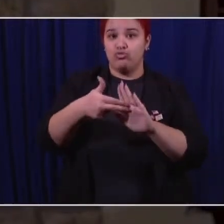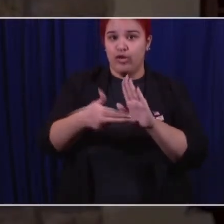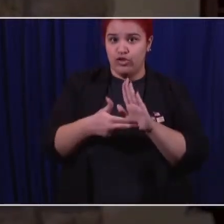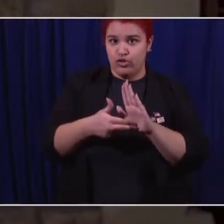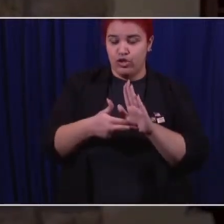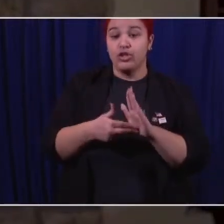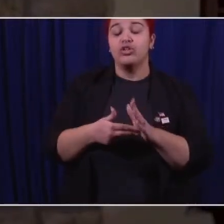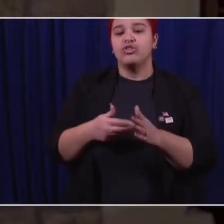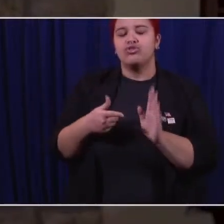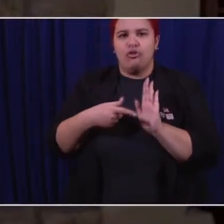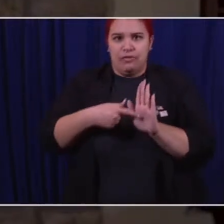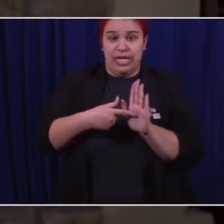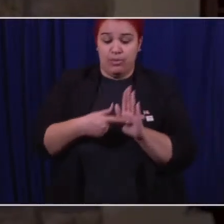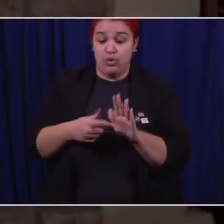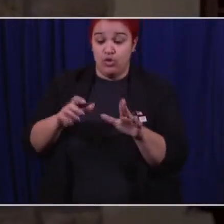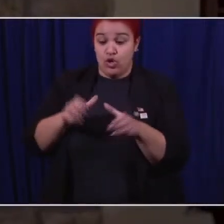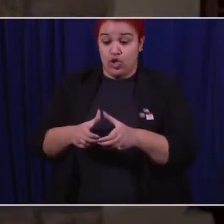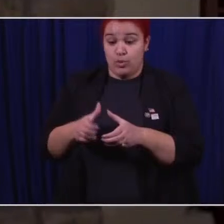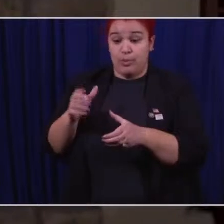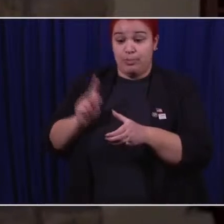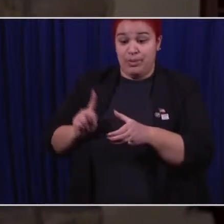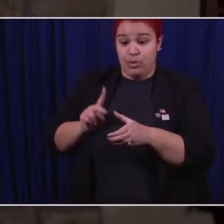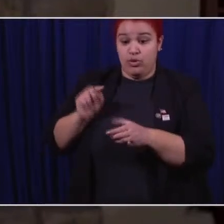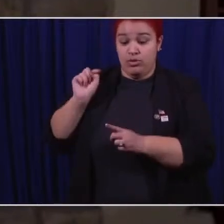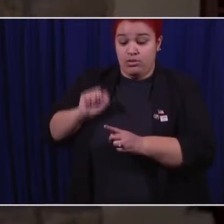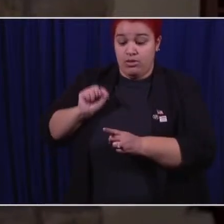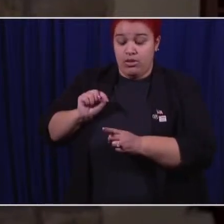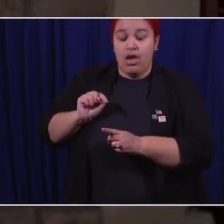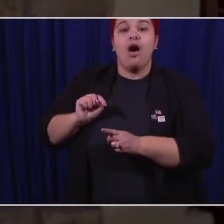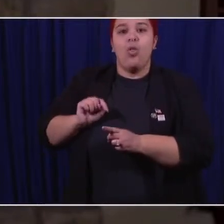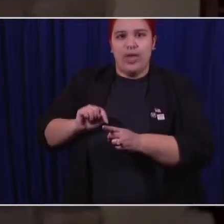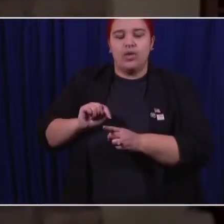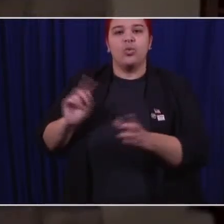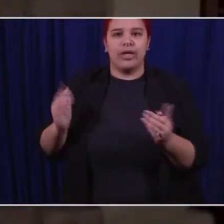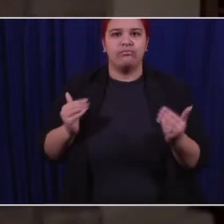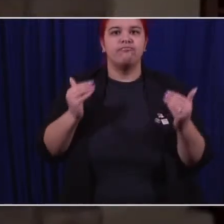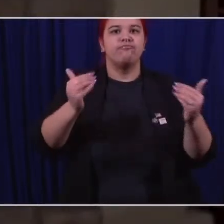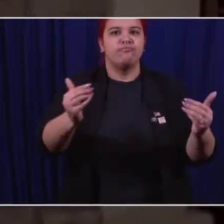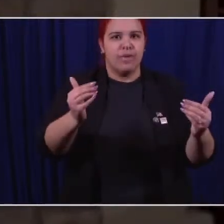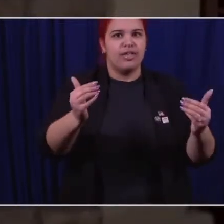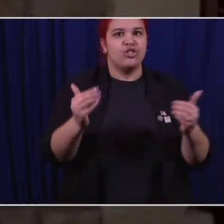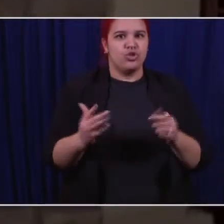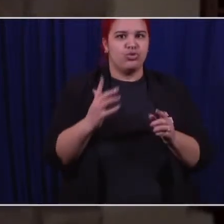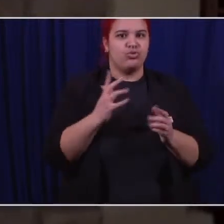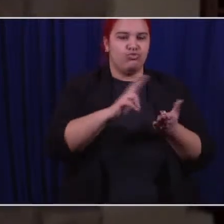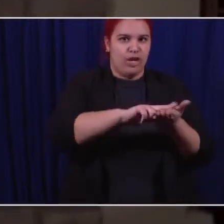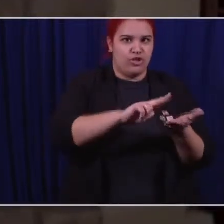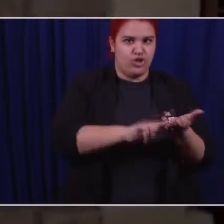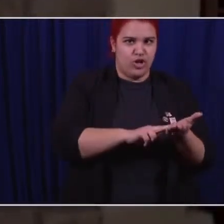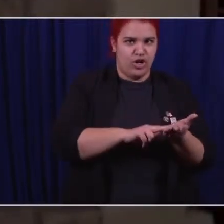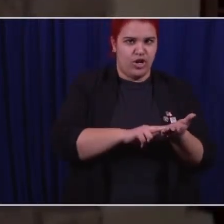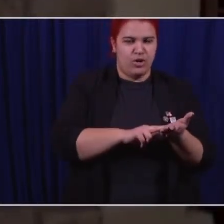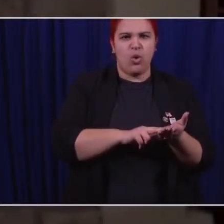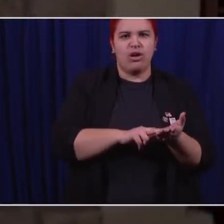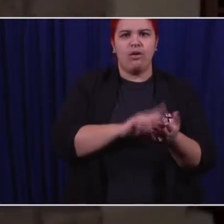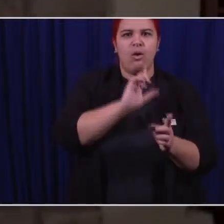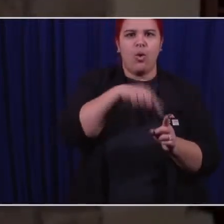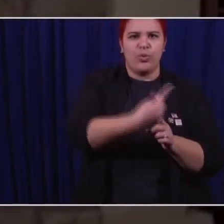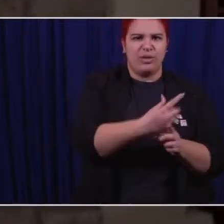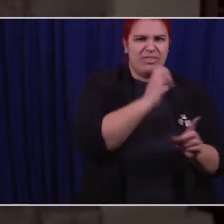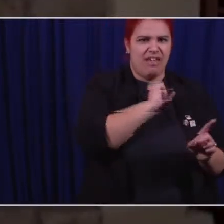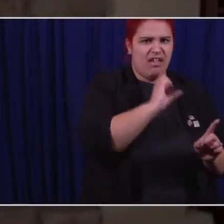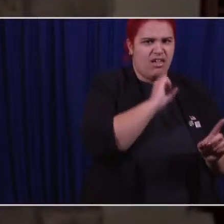associate with rather than their individual status based on age? No, age is by far the